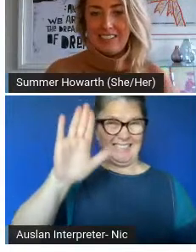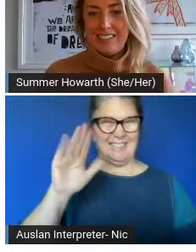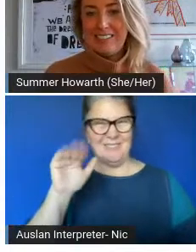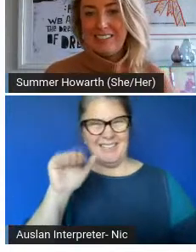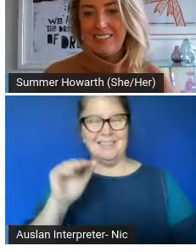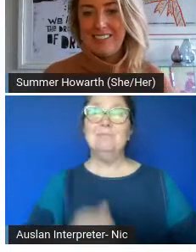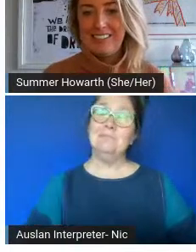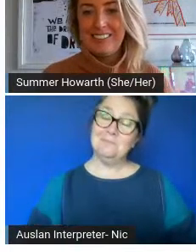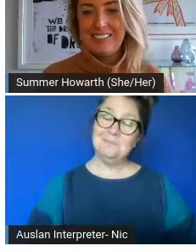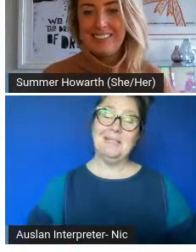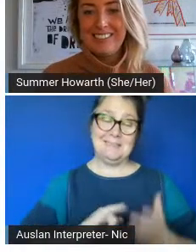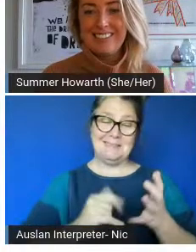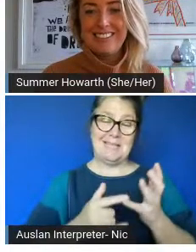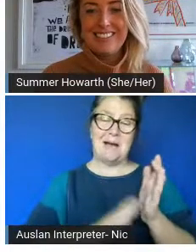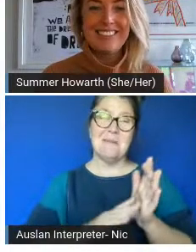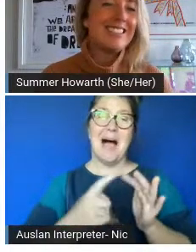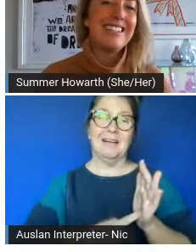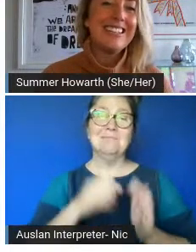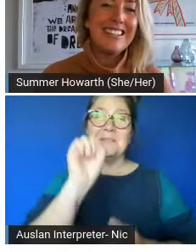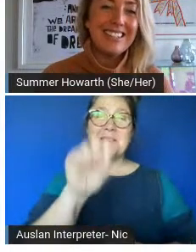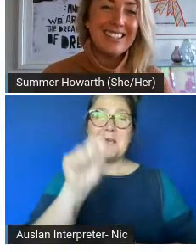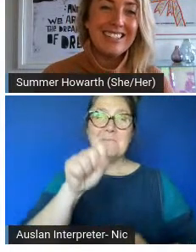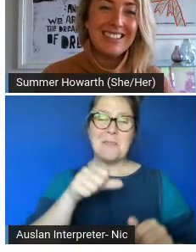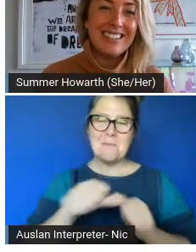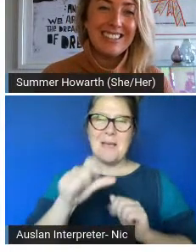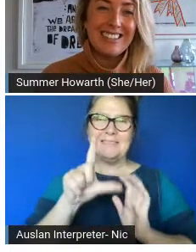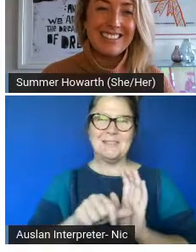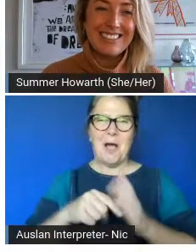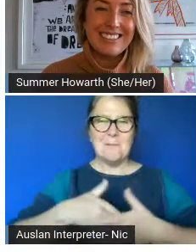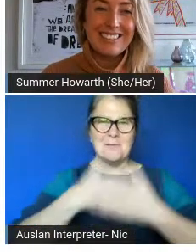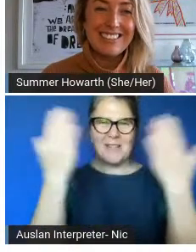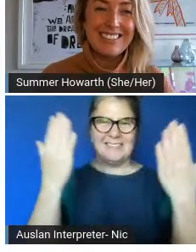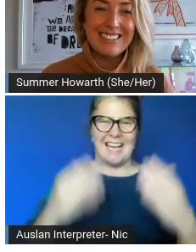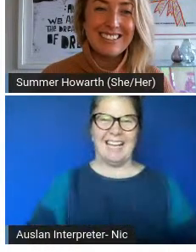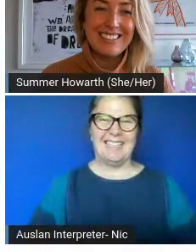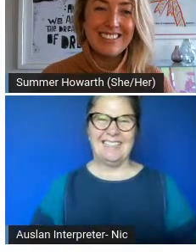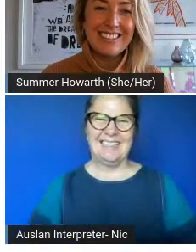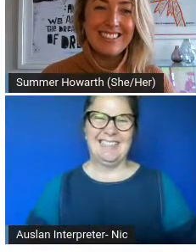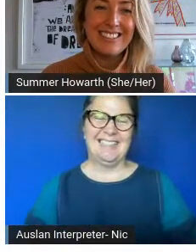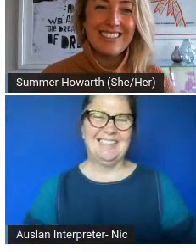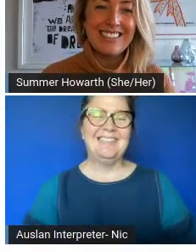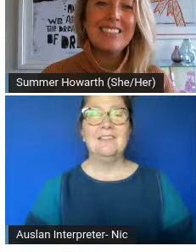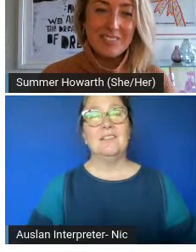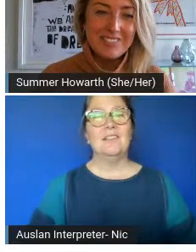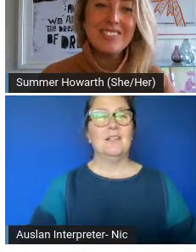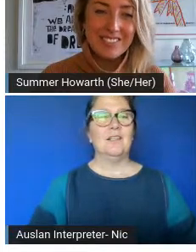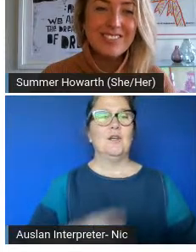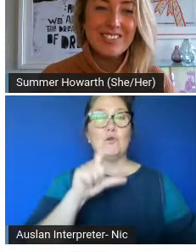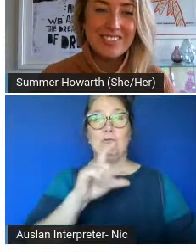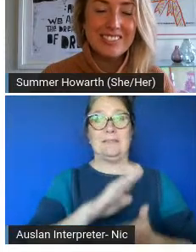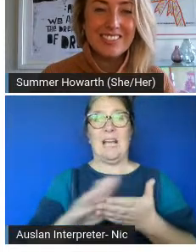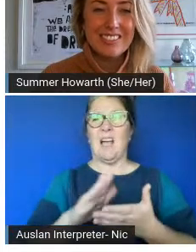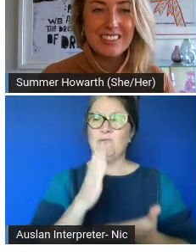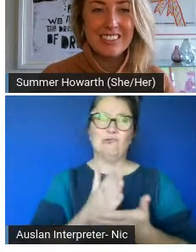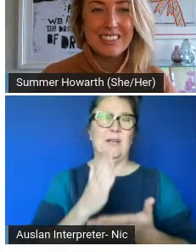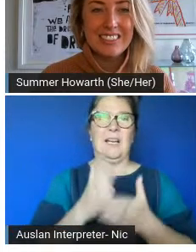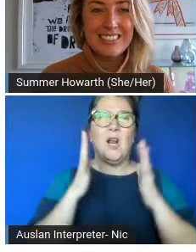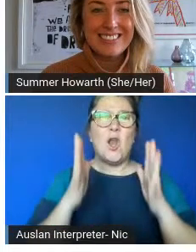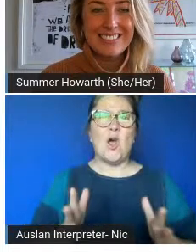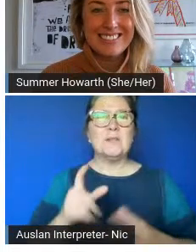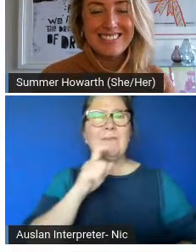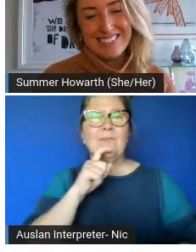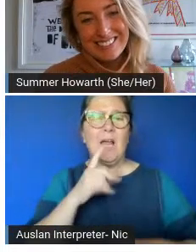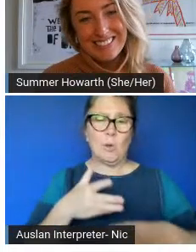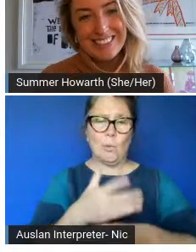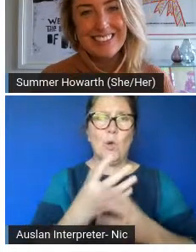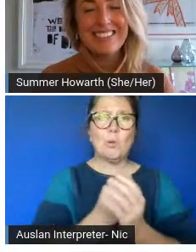day. It's been so much fun. So much fun to work with Summer, so much fun to work with